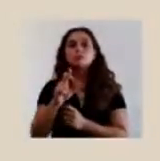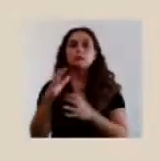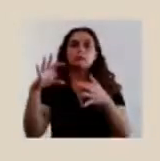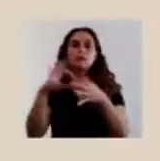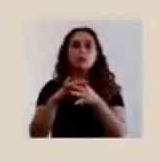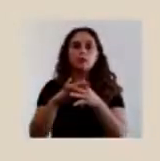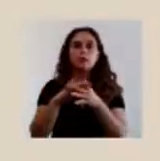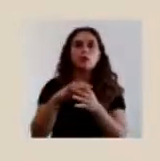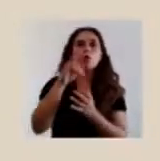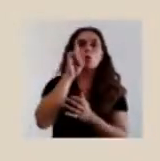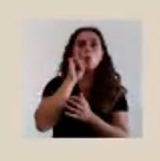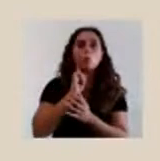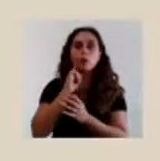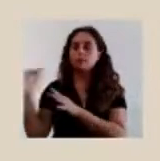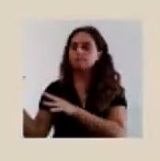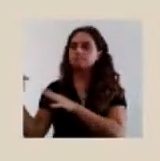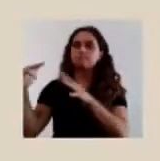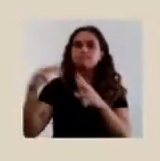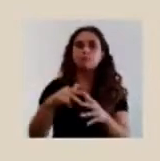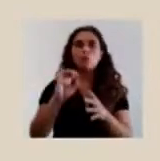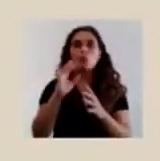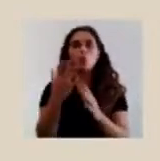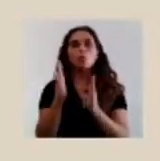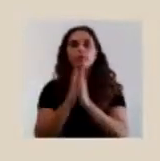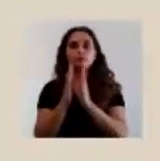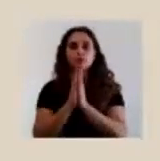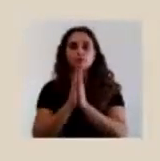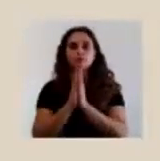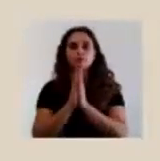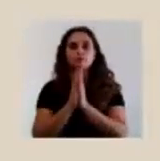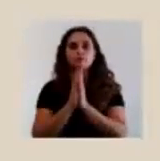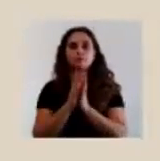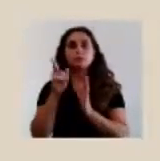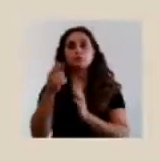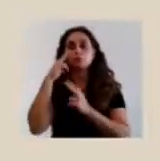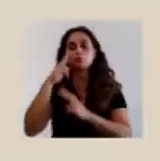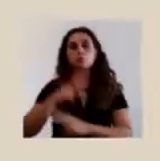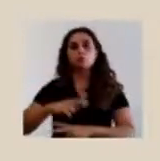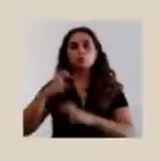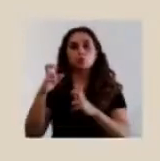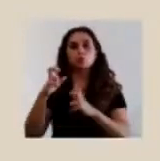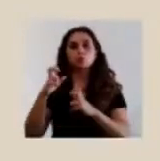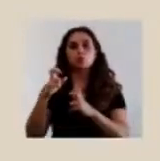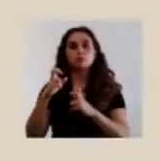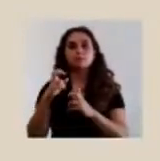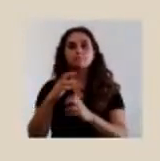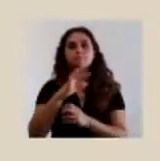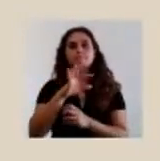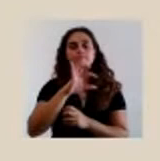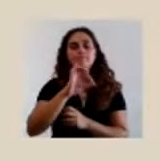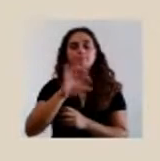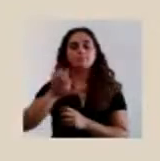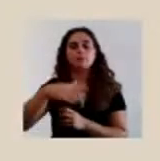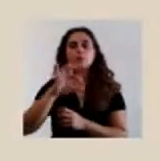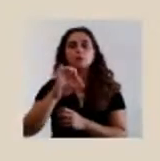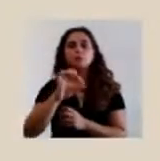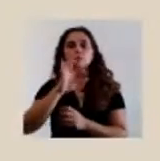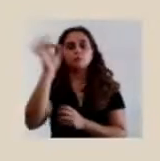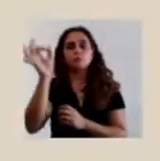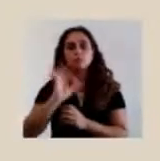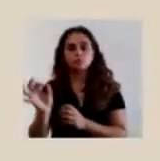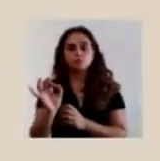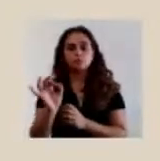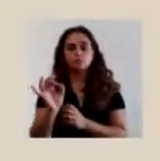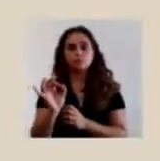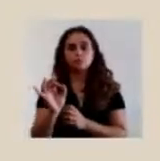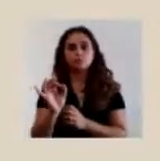function of female migrant and religious status. They found that callback rates fell from 18.8% with a native